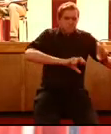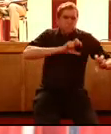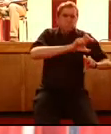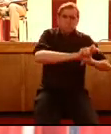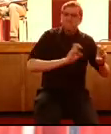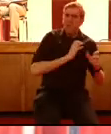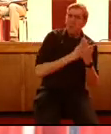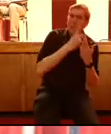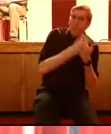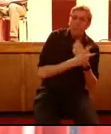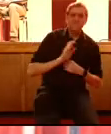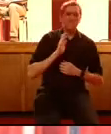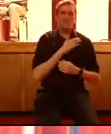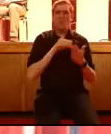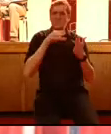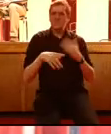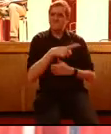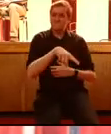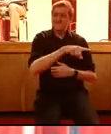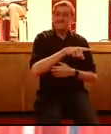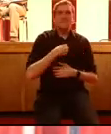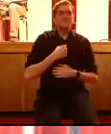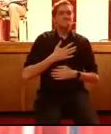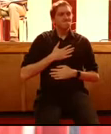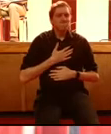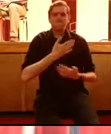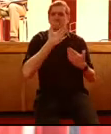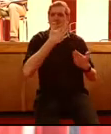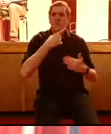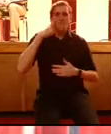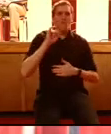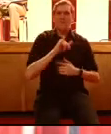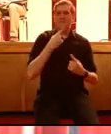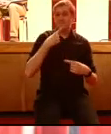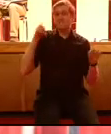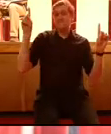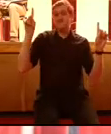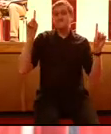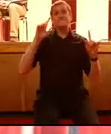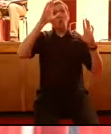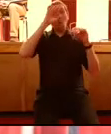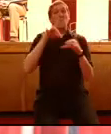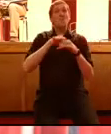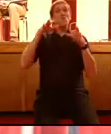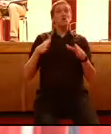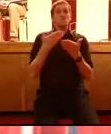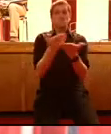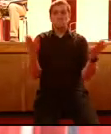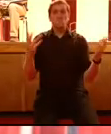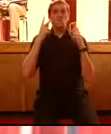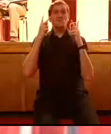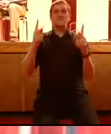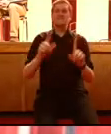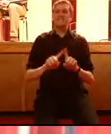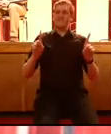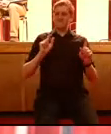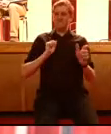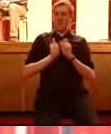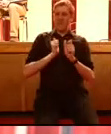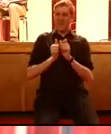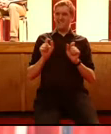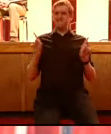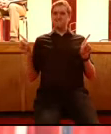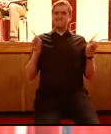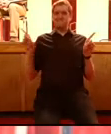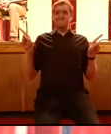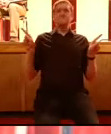for their dedication and the success we have because of it. I hope the voters see the huge differences between the two campaigns and refuse to go back